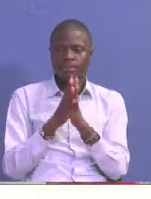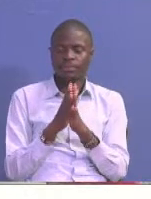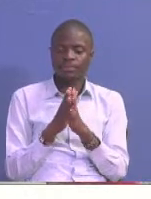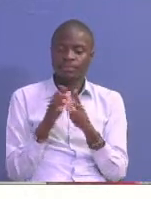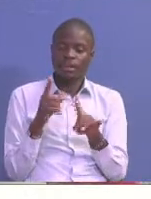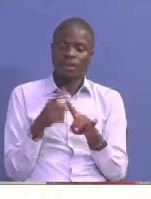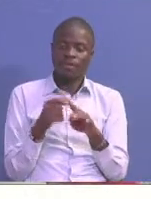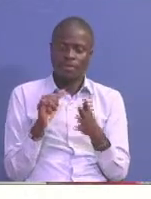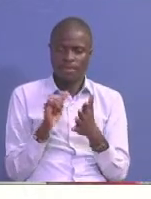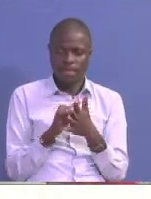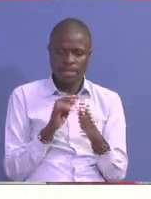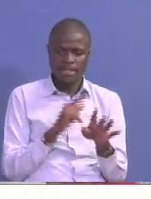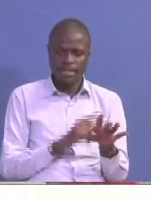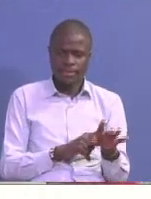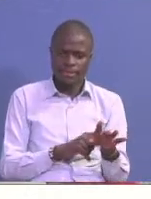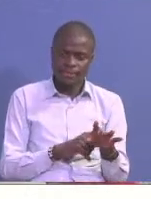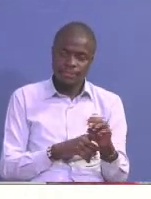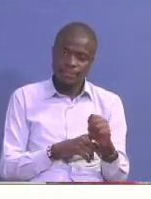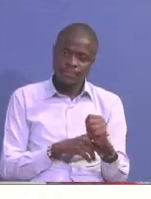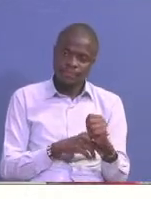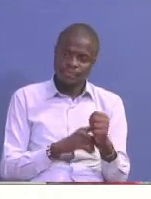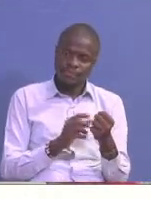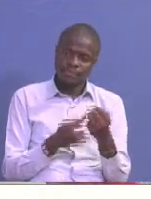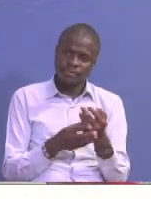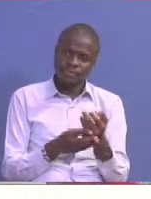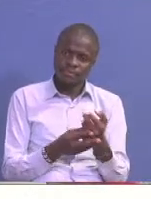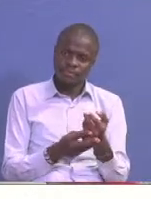From that time,